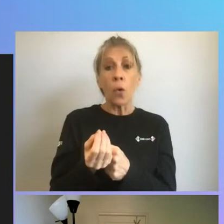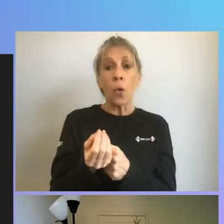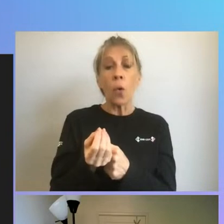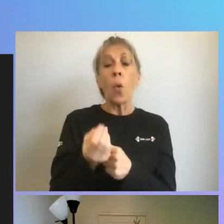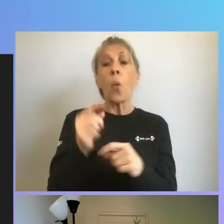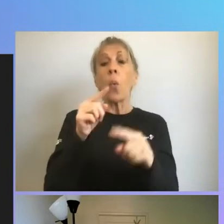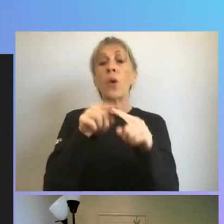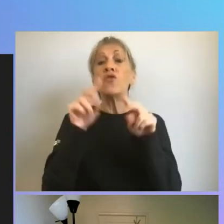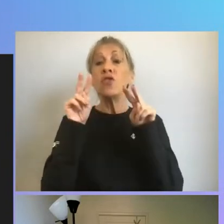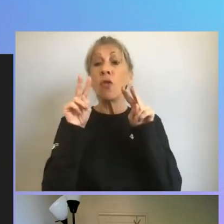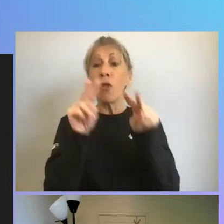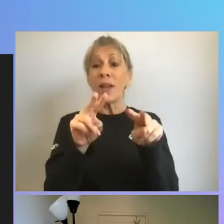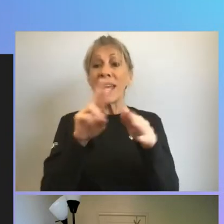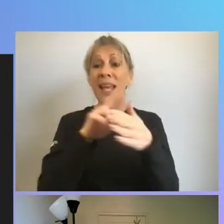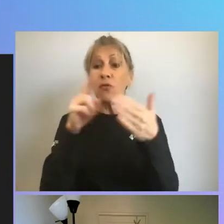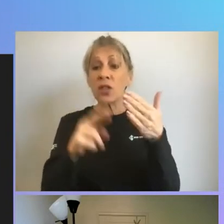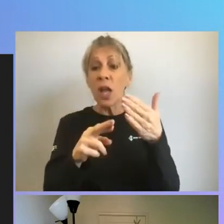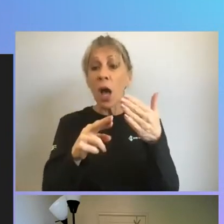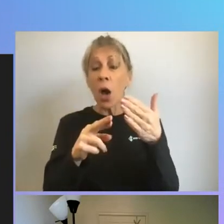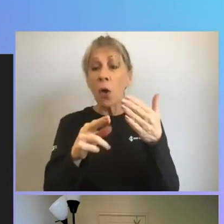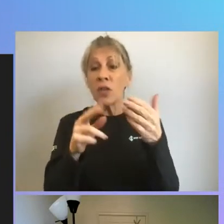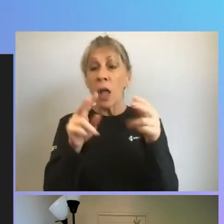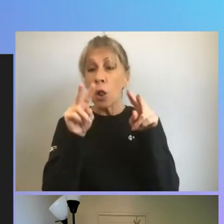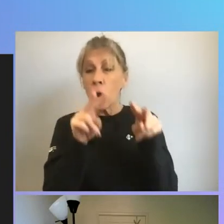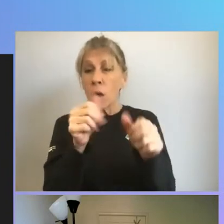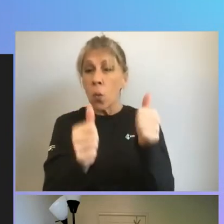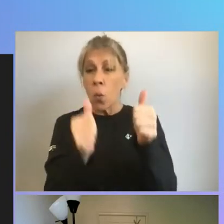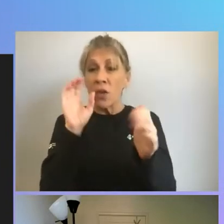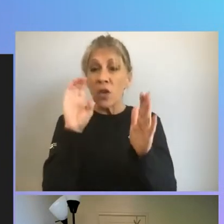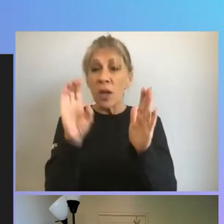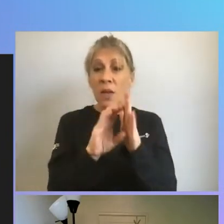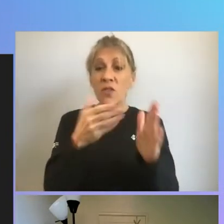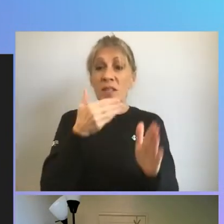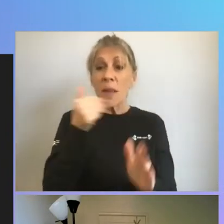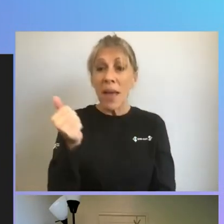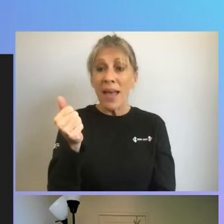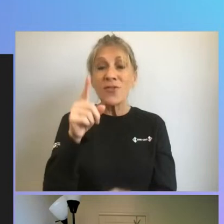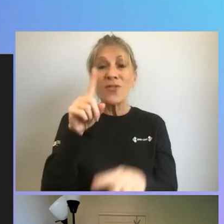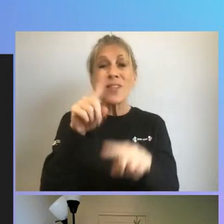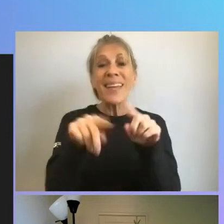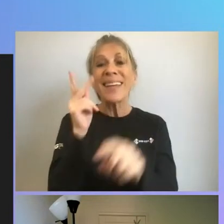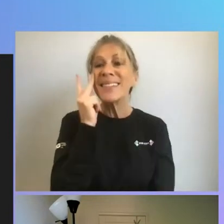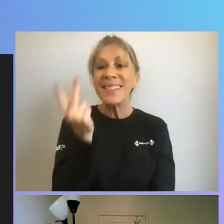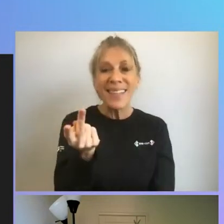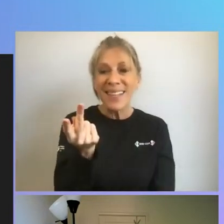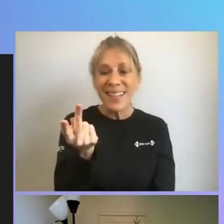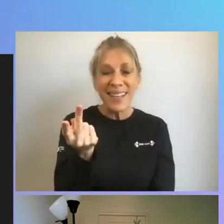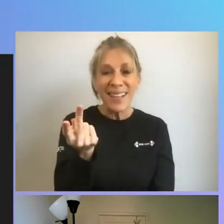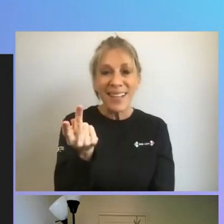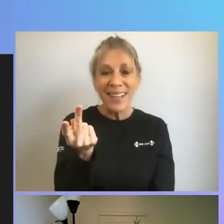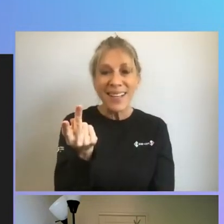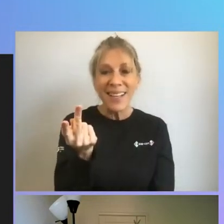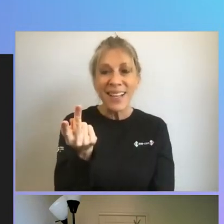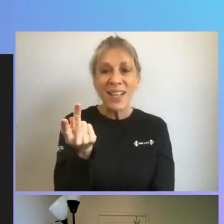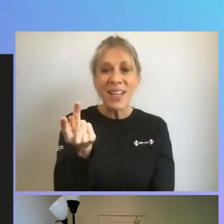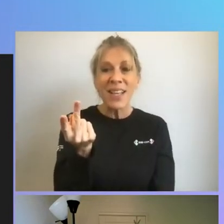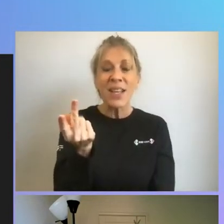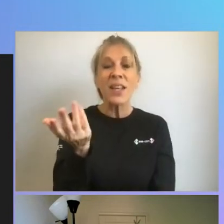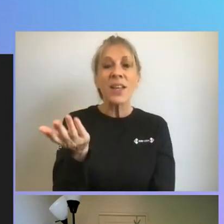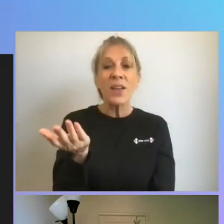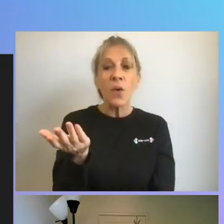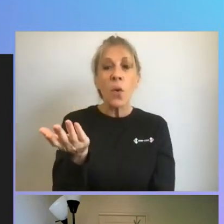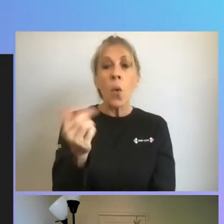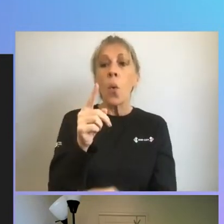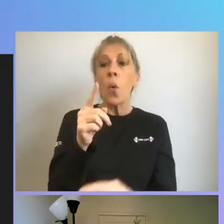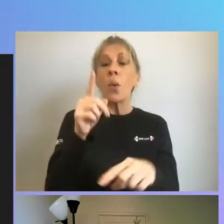at the results and wondering which image is the best, well, she can't see the image. And when she